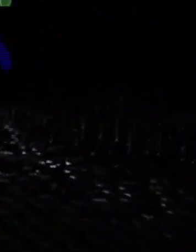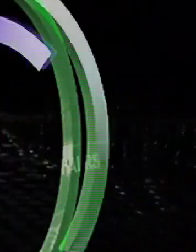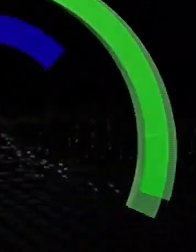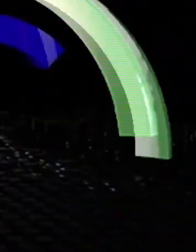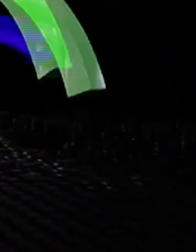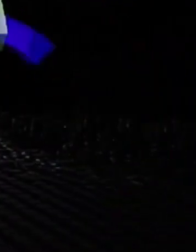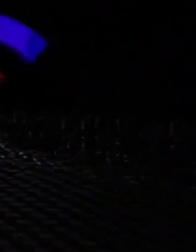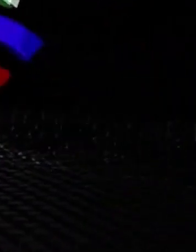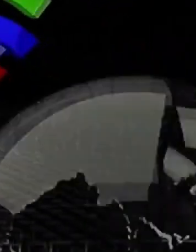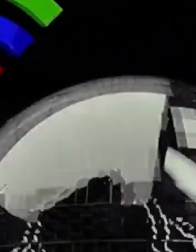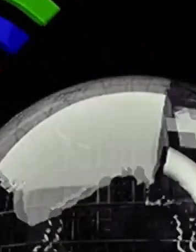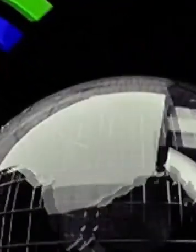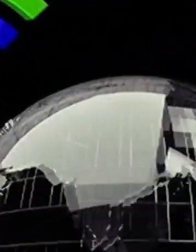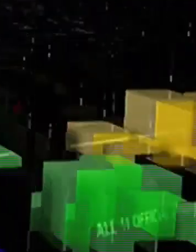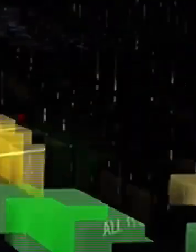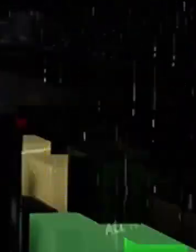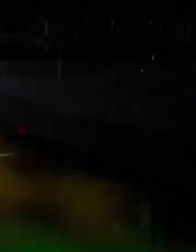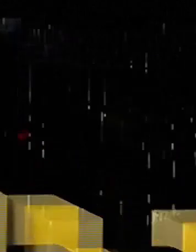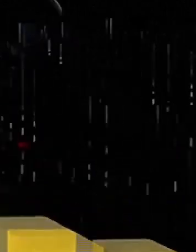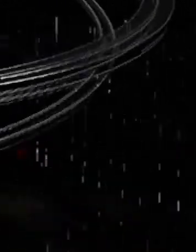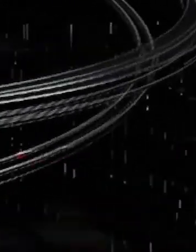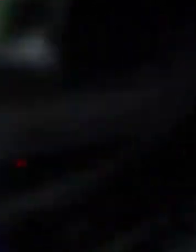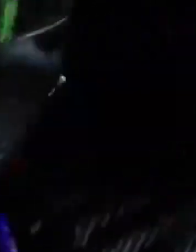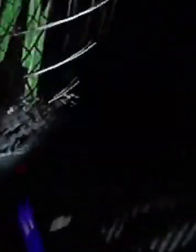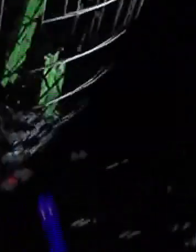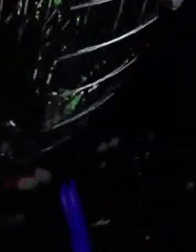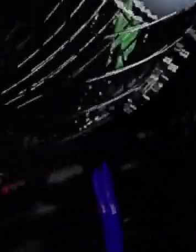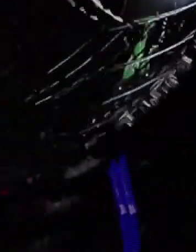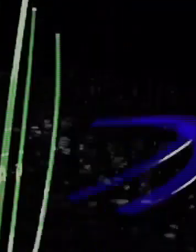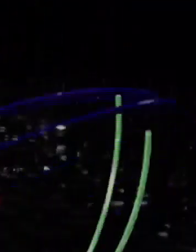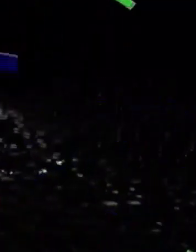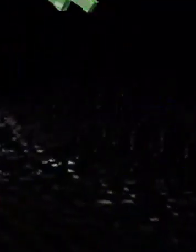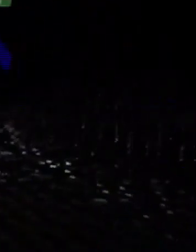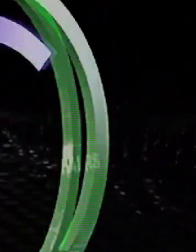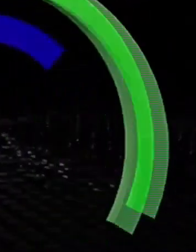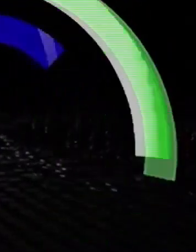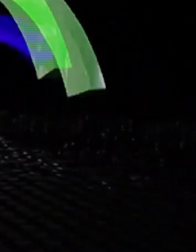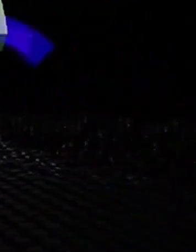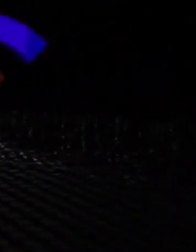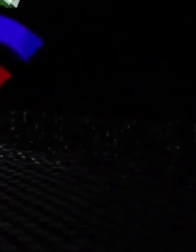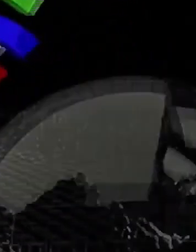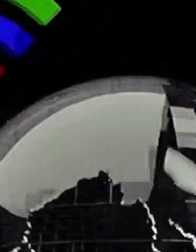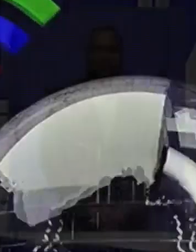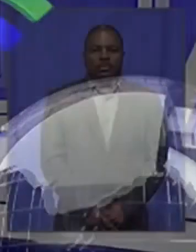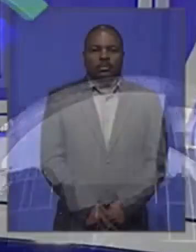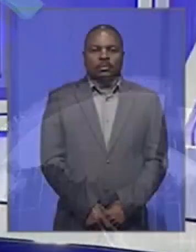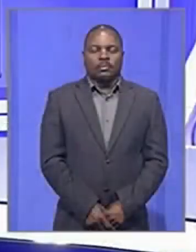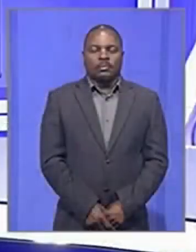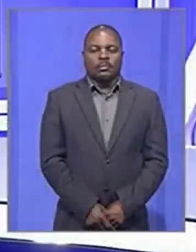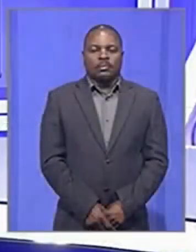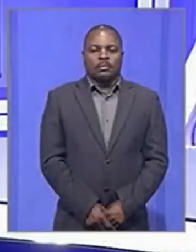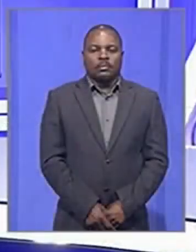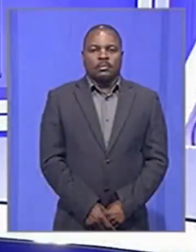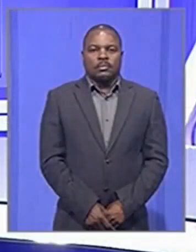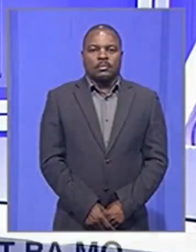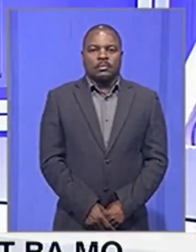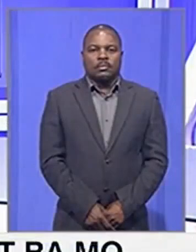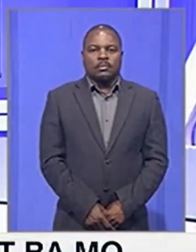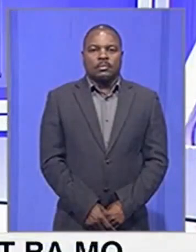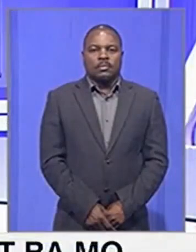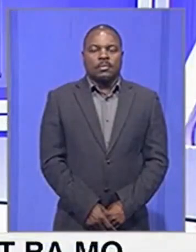to threaten this summit will be addressed and resolved prior to the summit in order for South Africa to